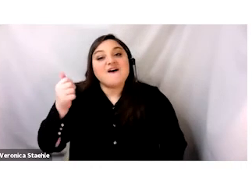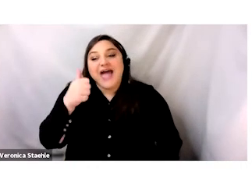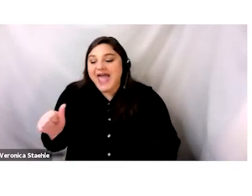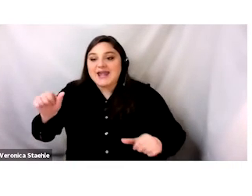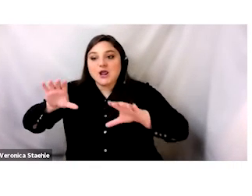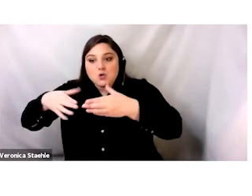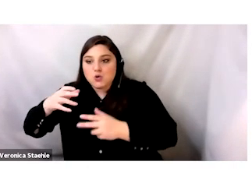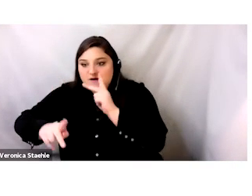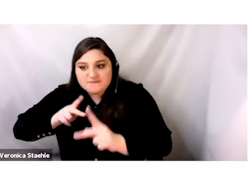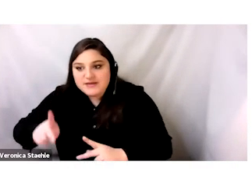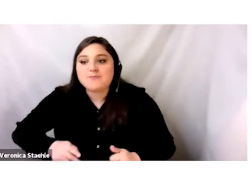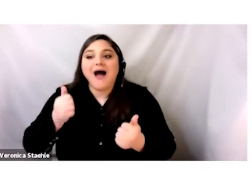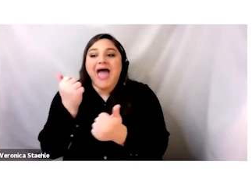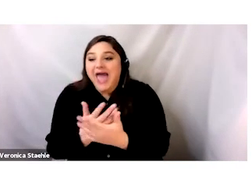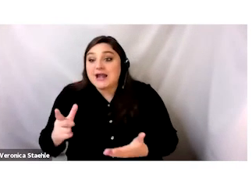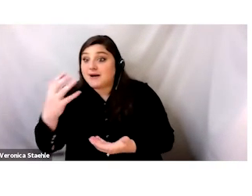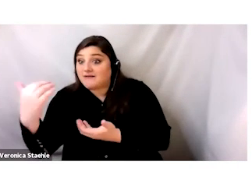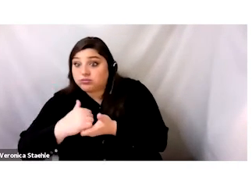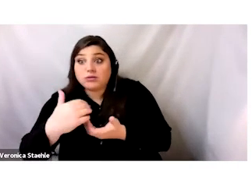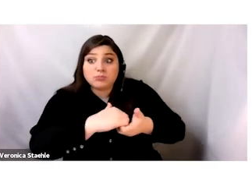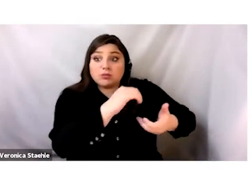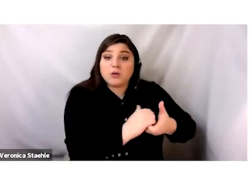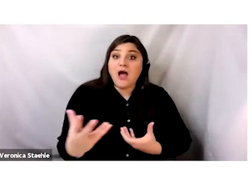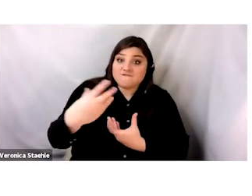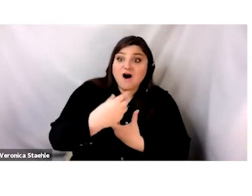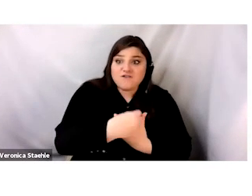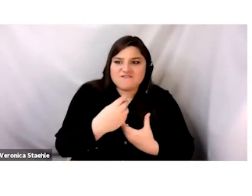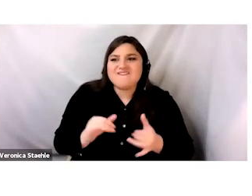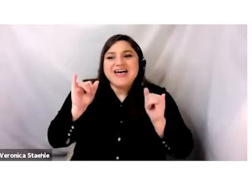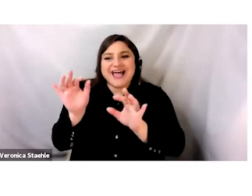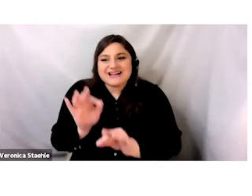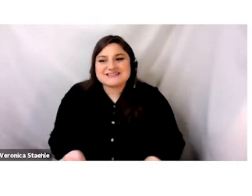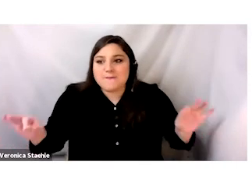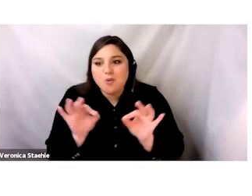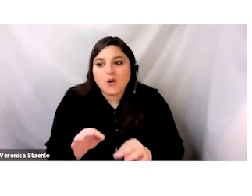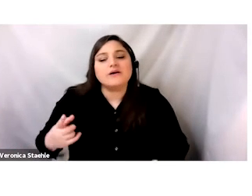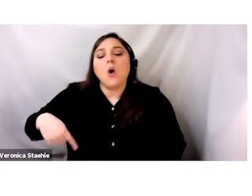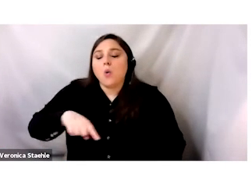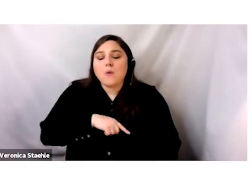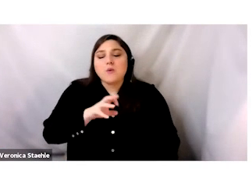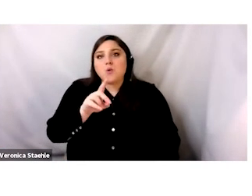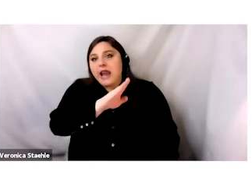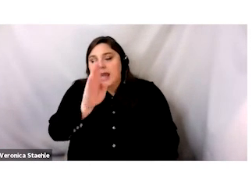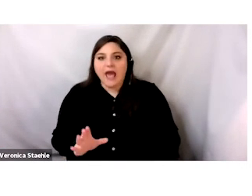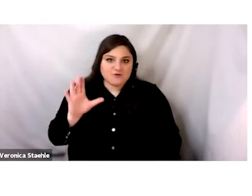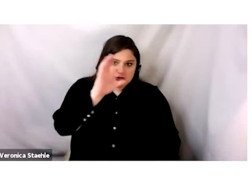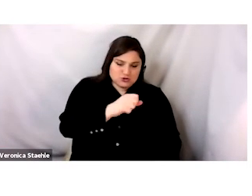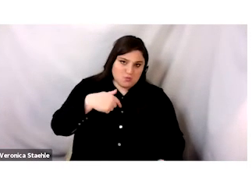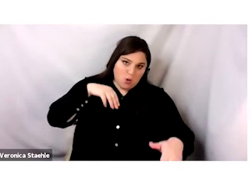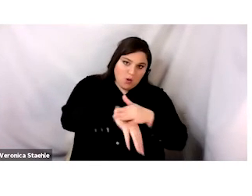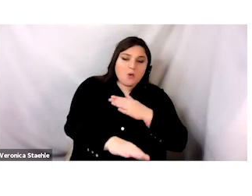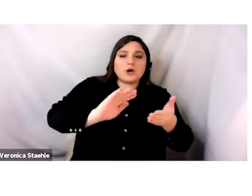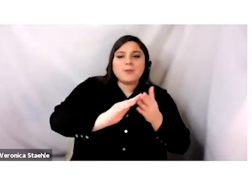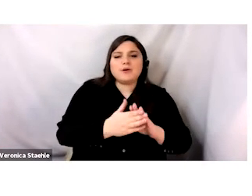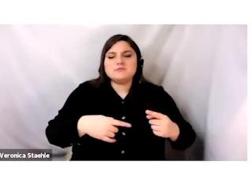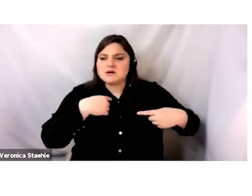us to an equitable society. And how dare we think that we can go into someone else's community and tell them what they need to do to